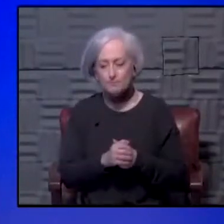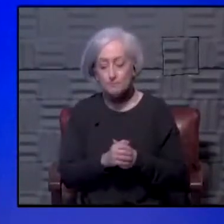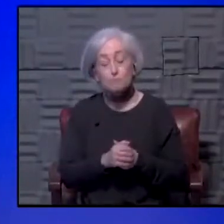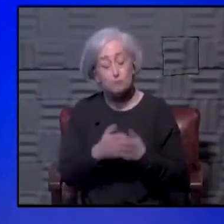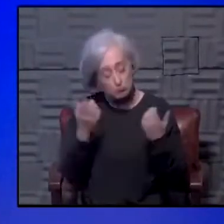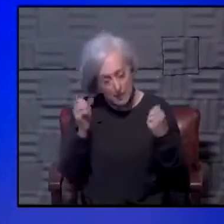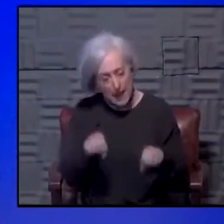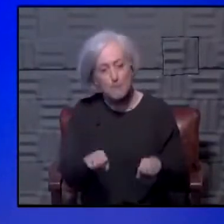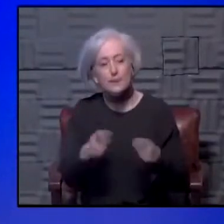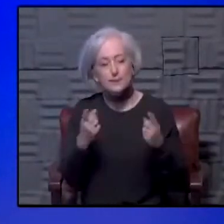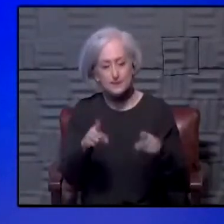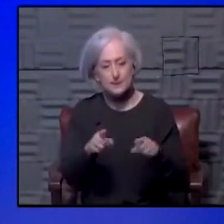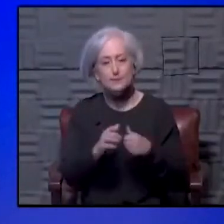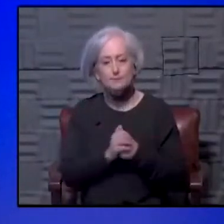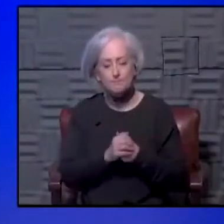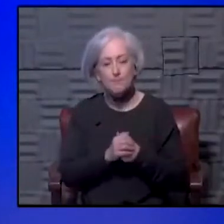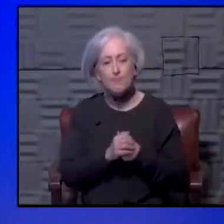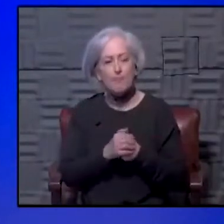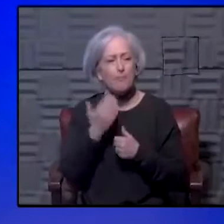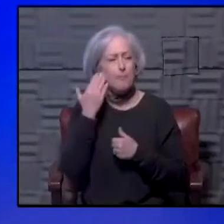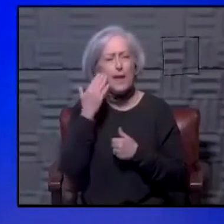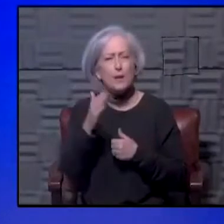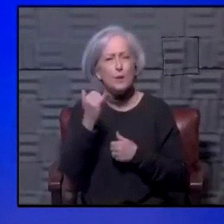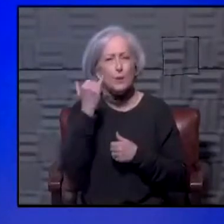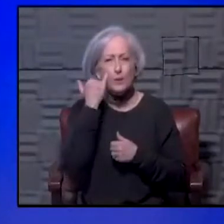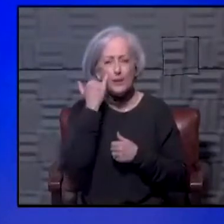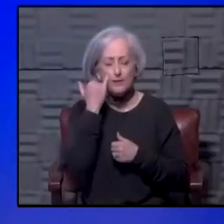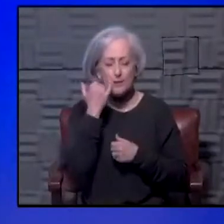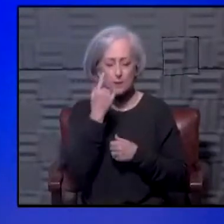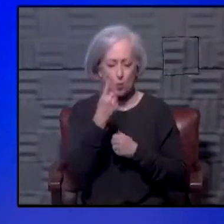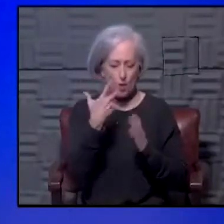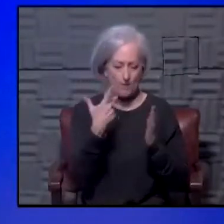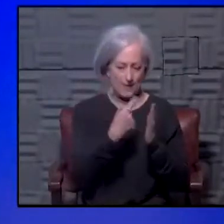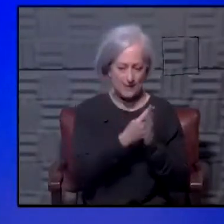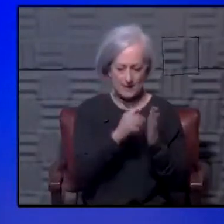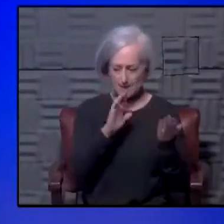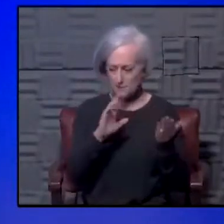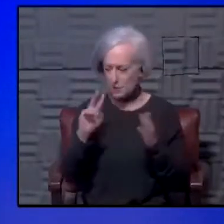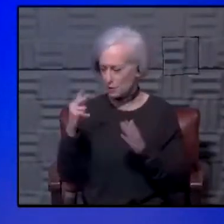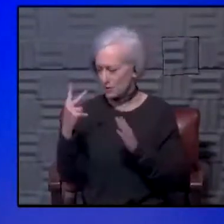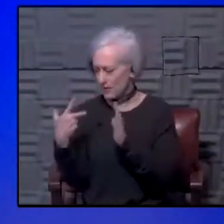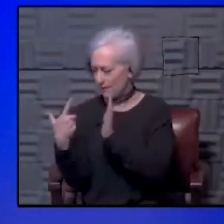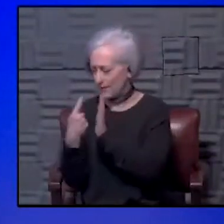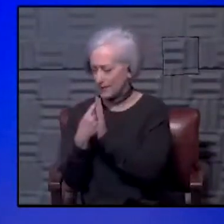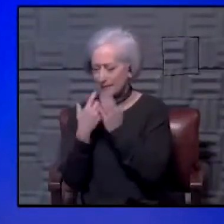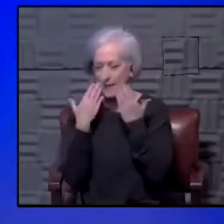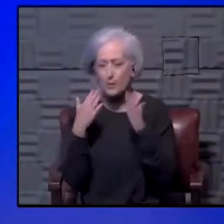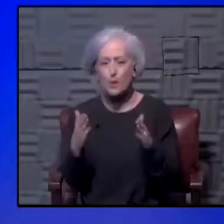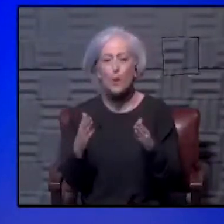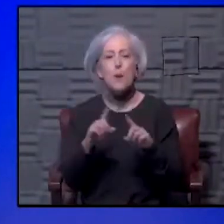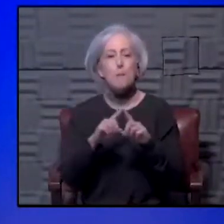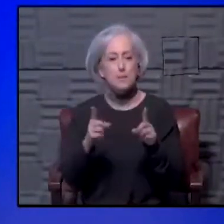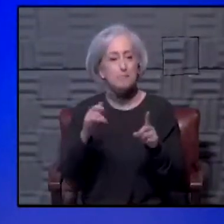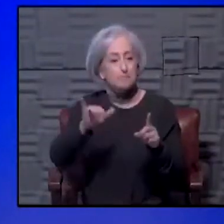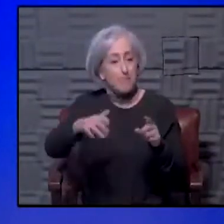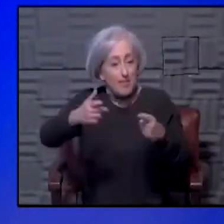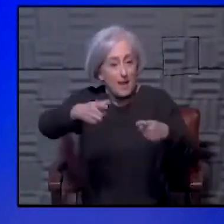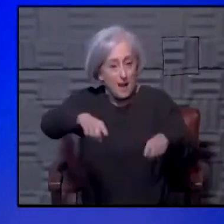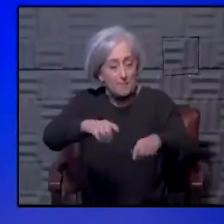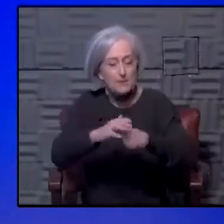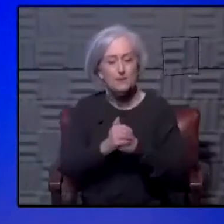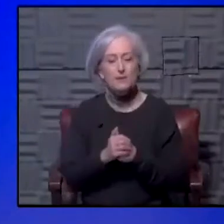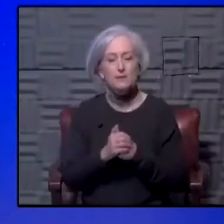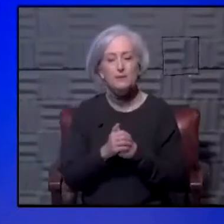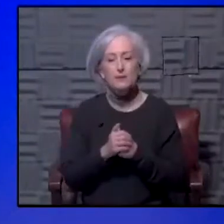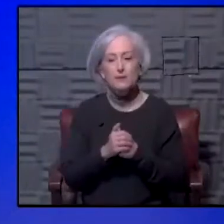happen, they do occur. I can't remember if it's one with one vaccine versus the other, but we know those do occur. There's now some